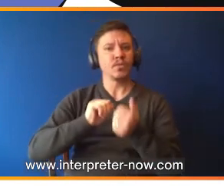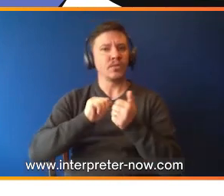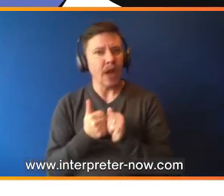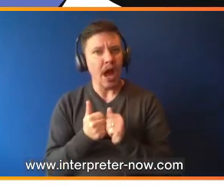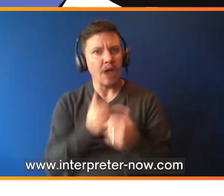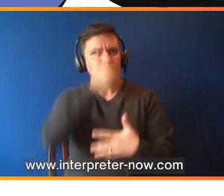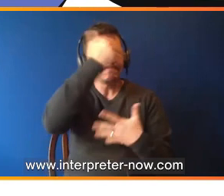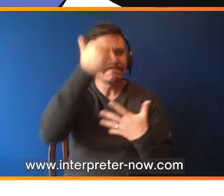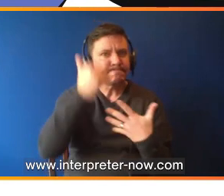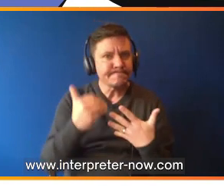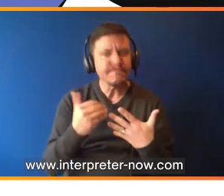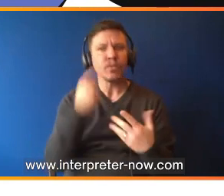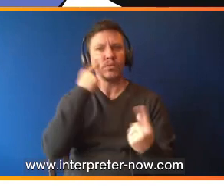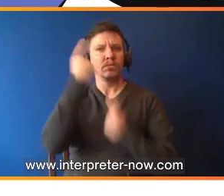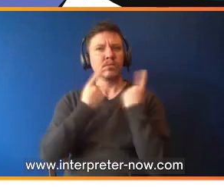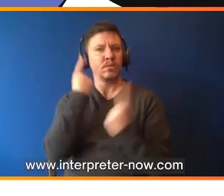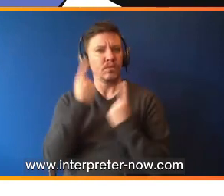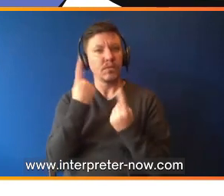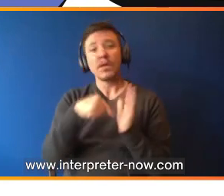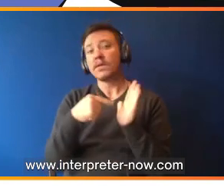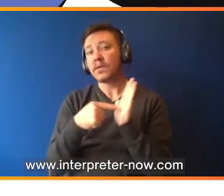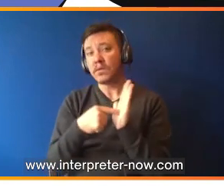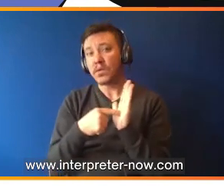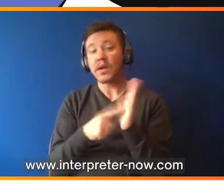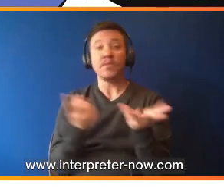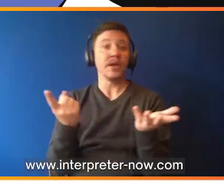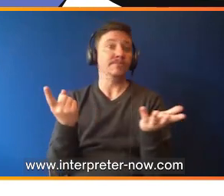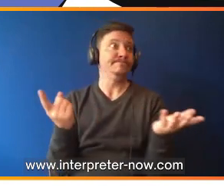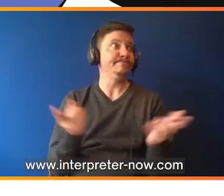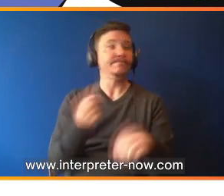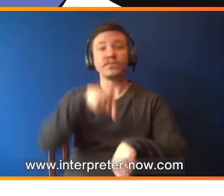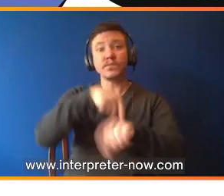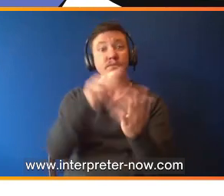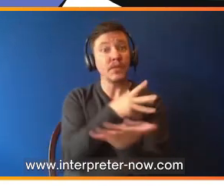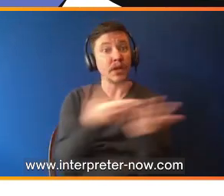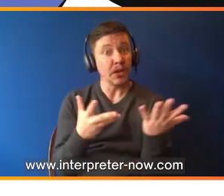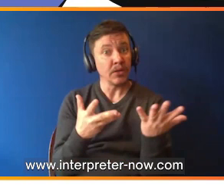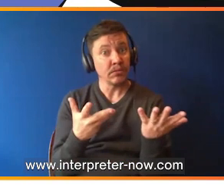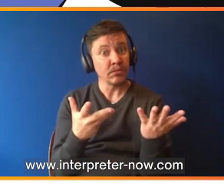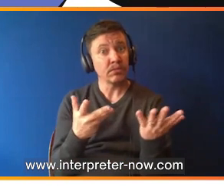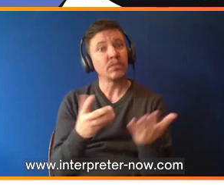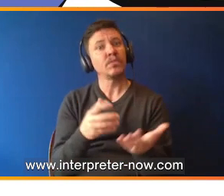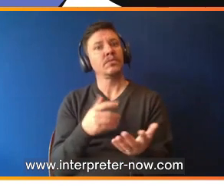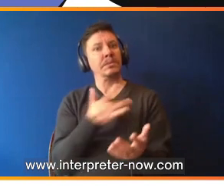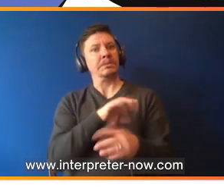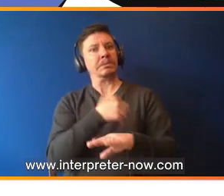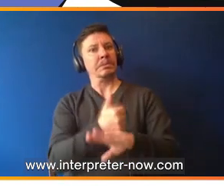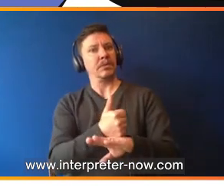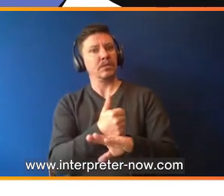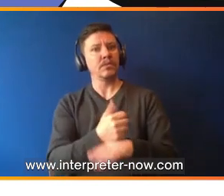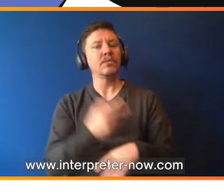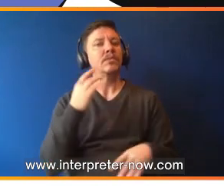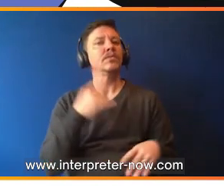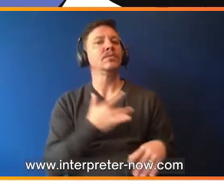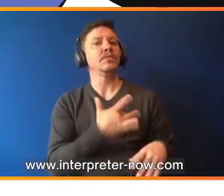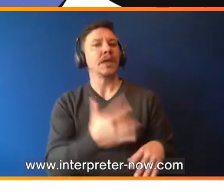we might be overlooking, or what are the sorts of harms that we might be generating, even unintentionally. And that's what gets me thinking that,